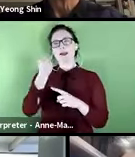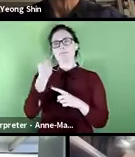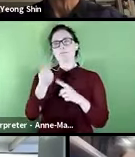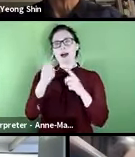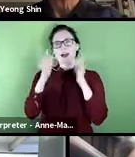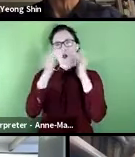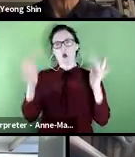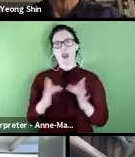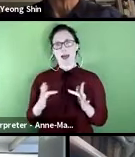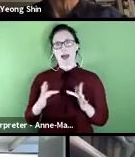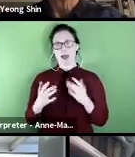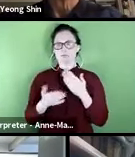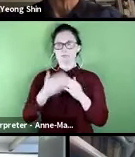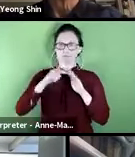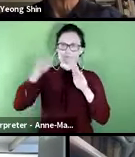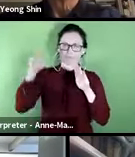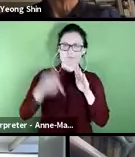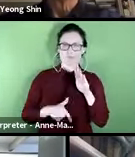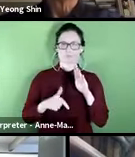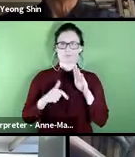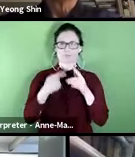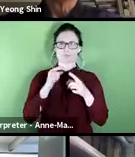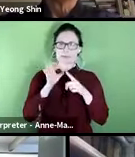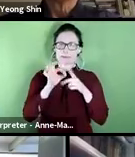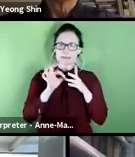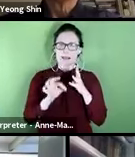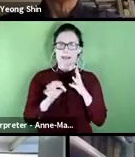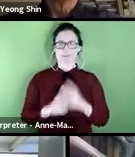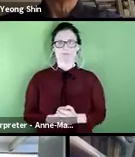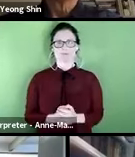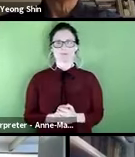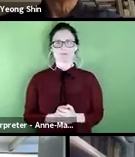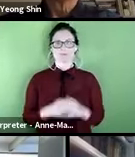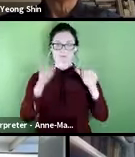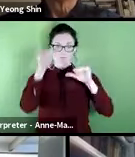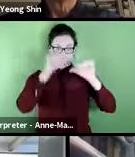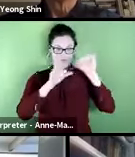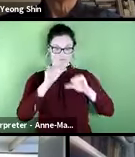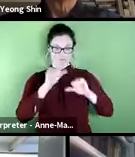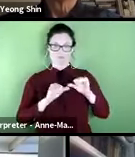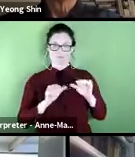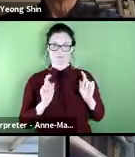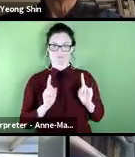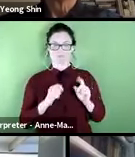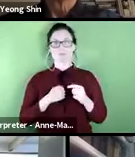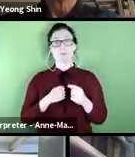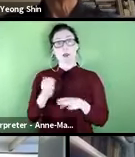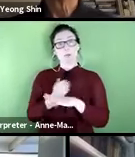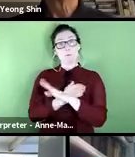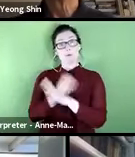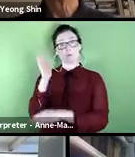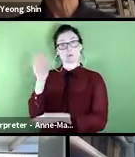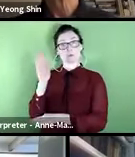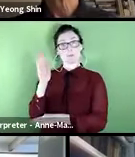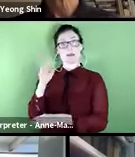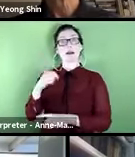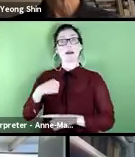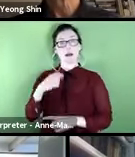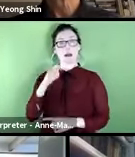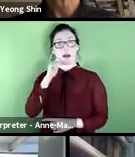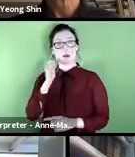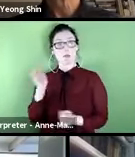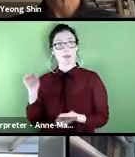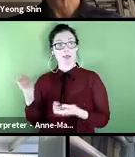details. So that's the format. I'll introduce the speakers before they speak, and let me pass the